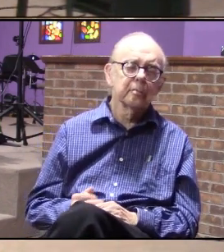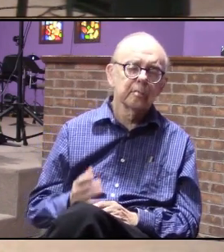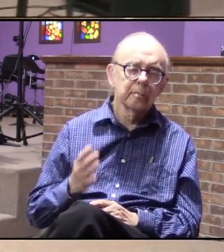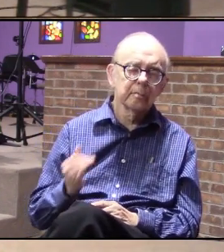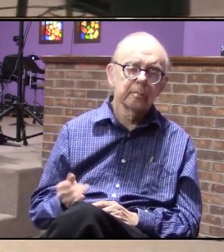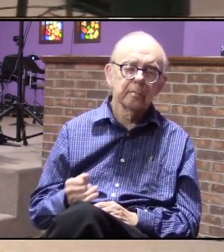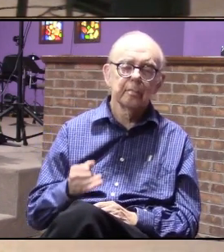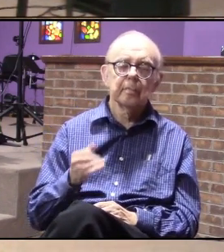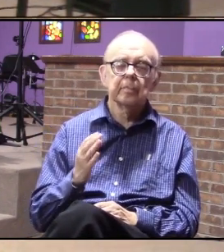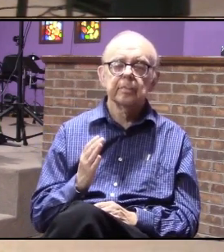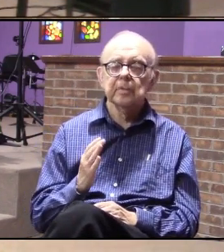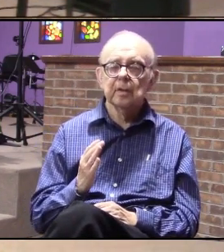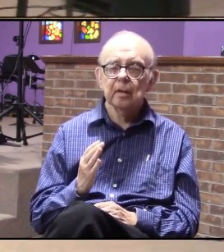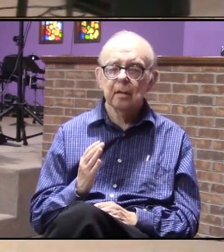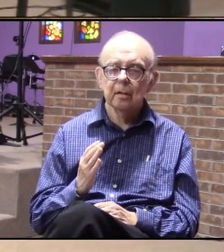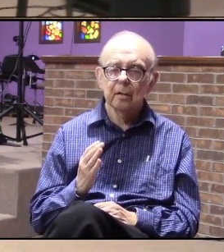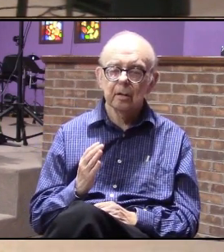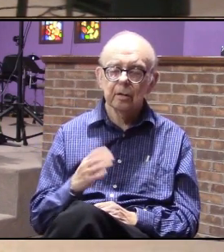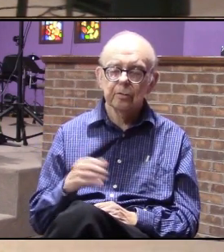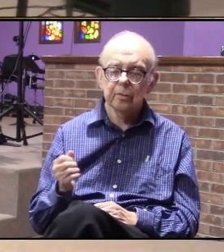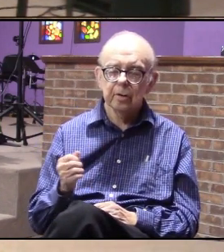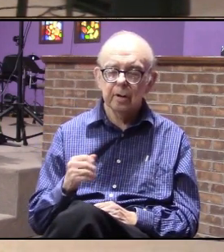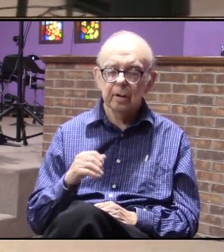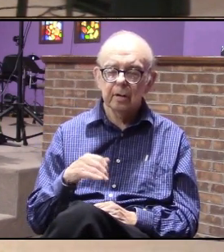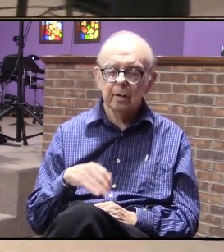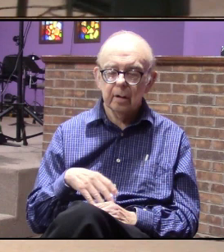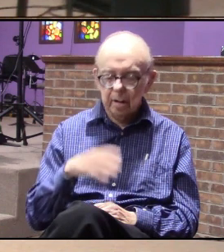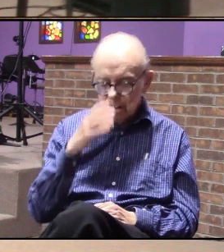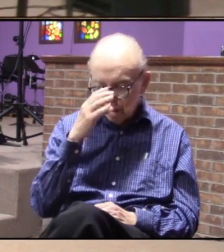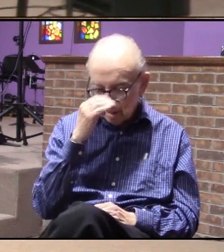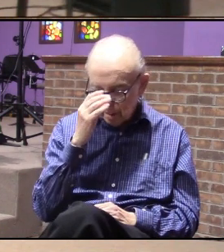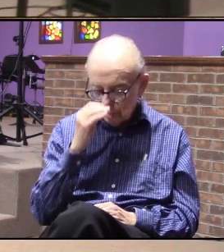Because God took a little boy